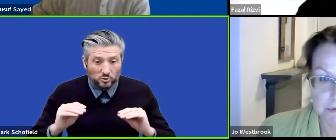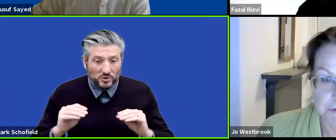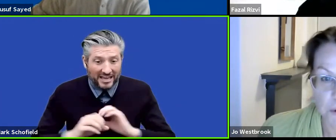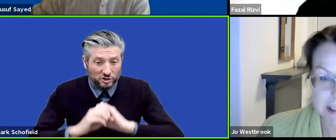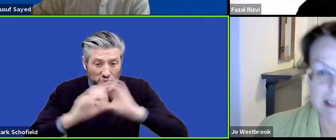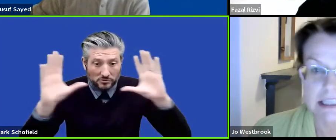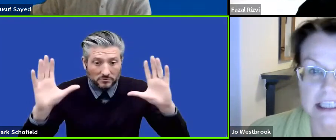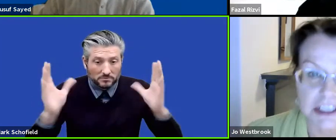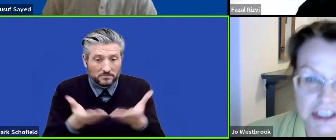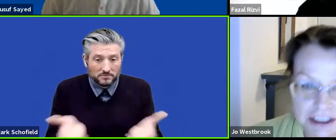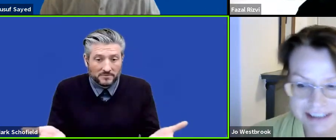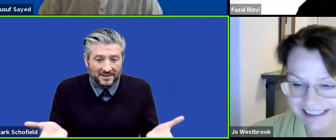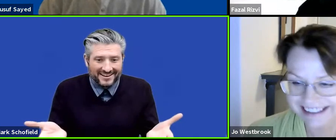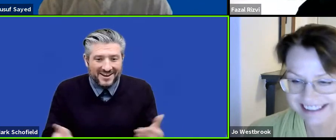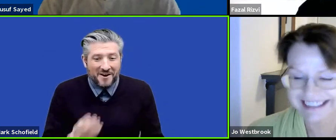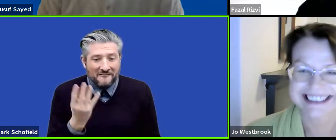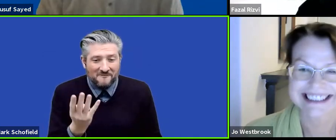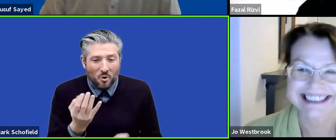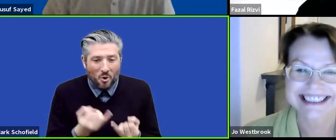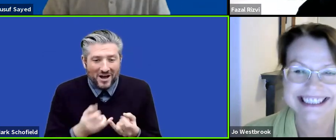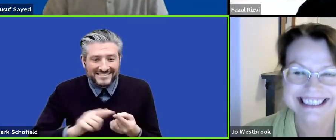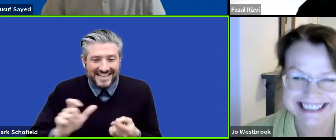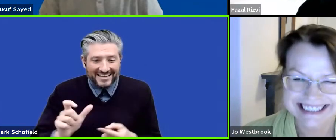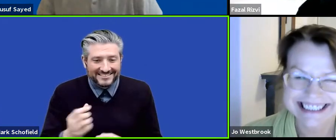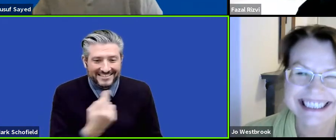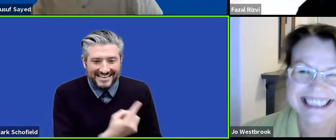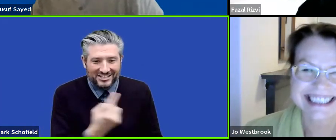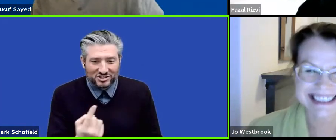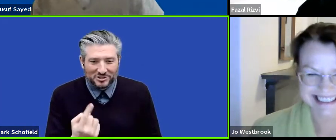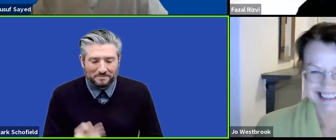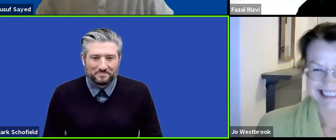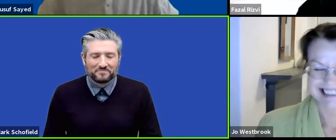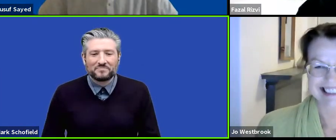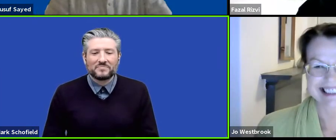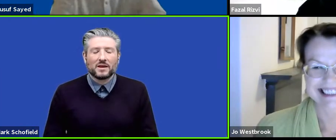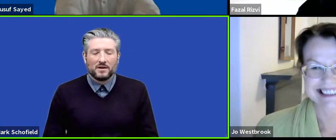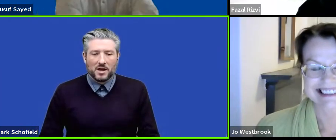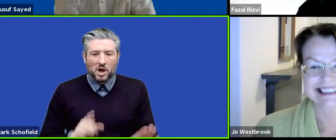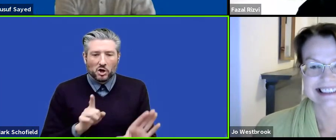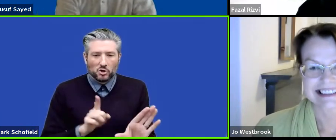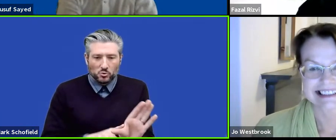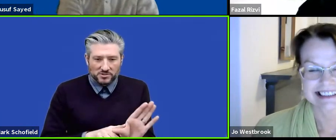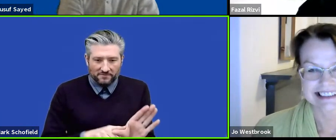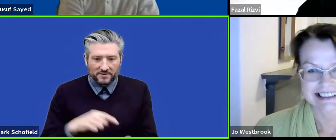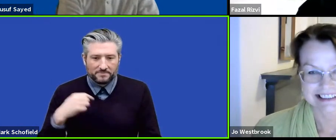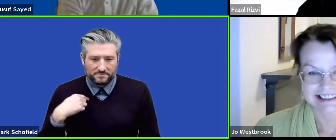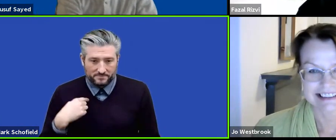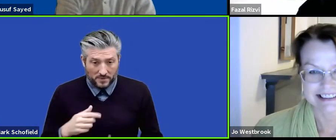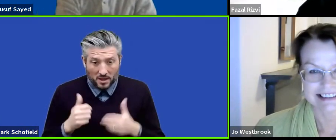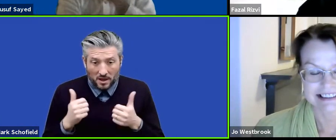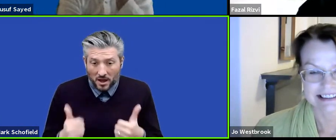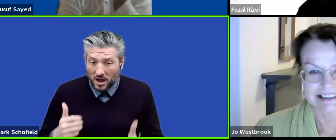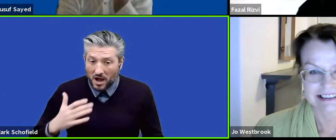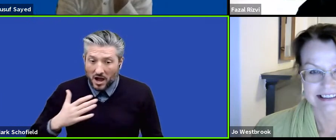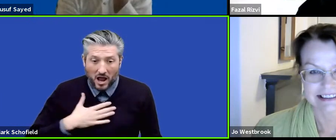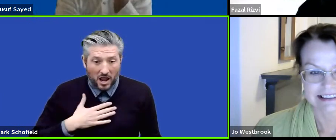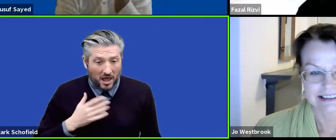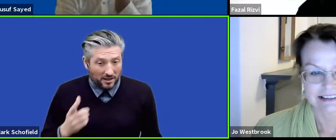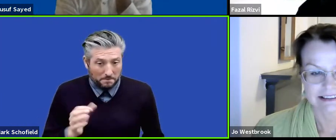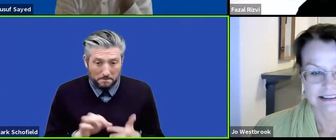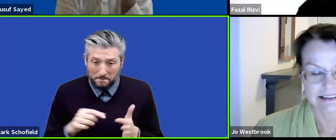We have 4 seconds each. Yusuf. Two things, right? I think I like Pat's question because in the